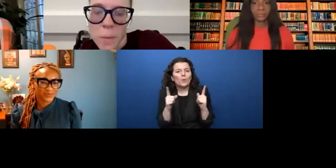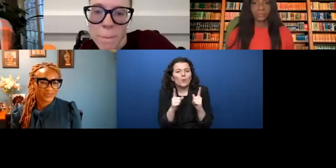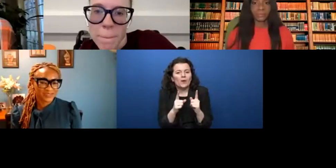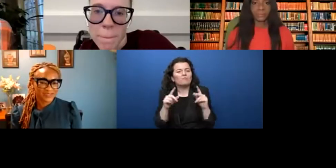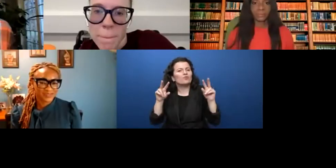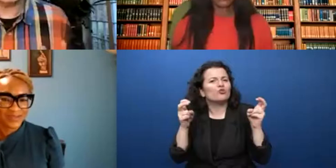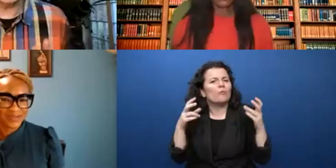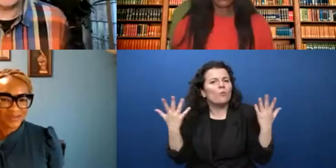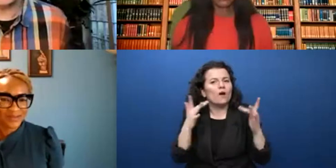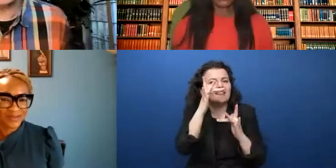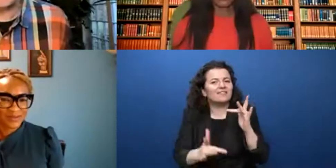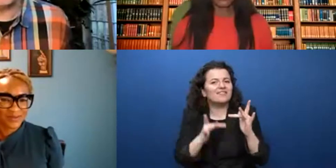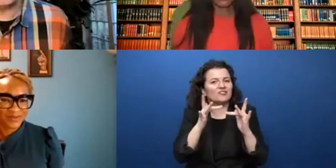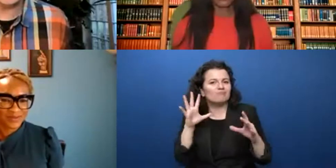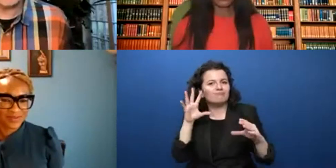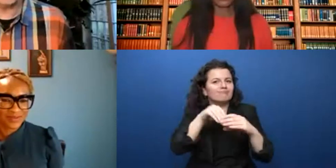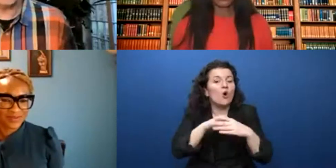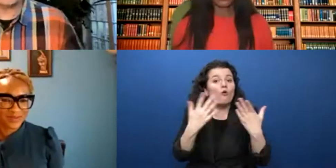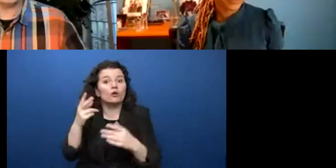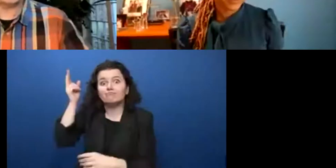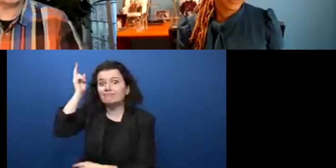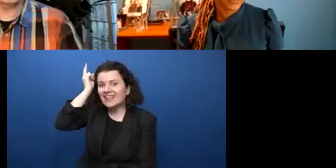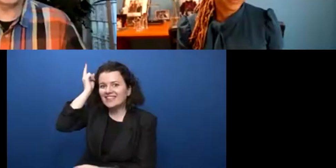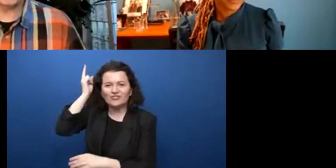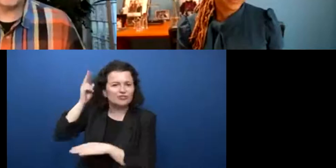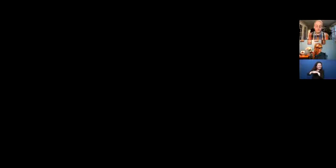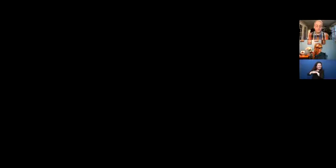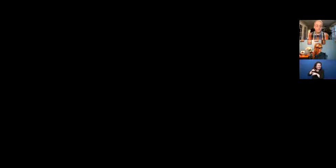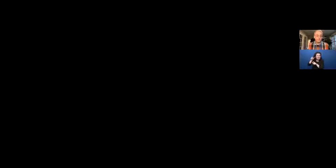inclusion of Indigenous people. So let's roll that video.